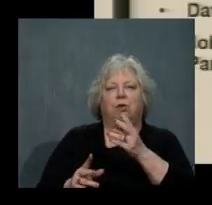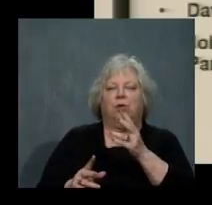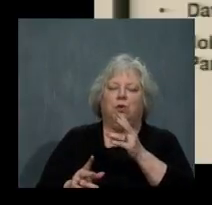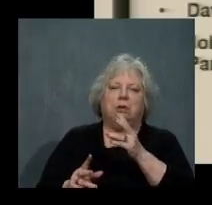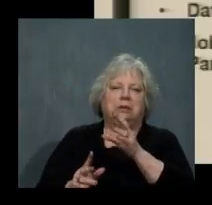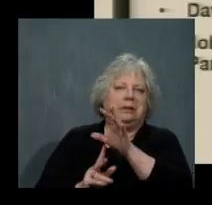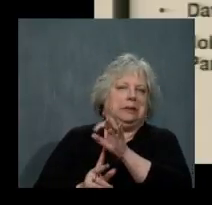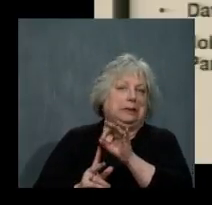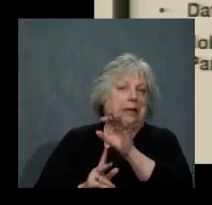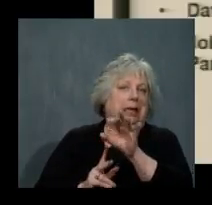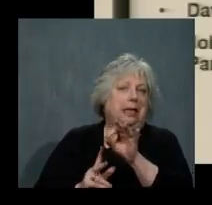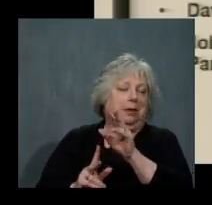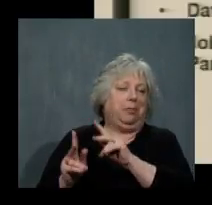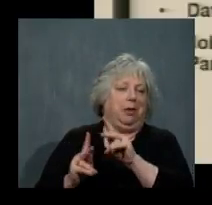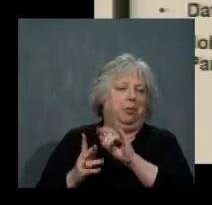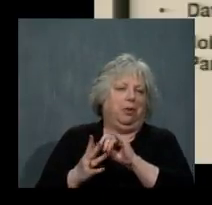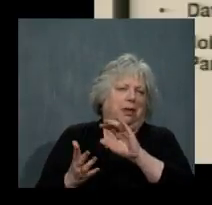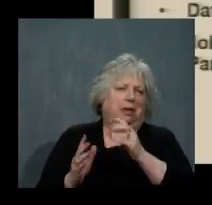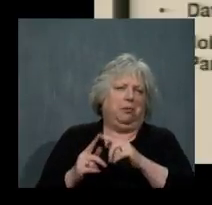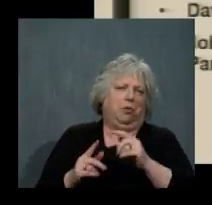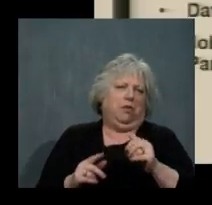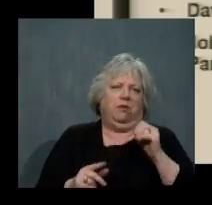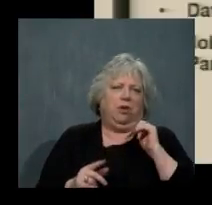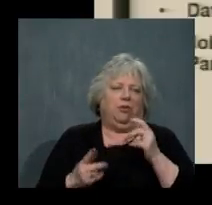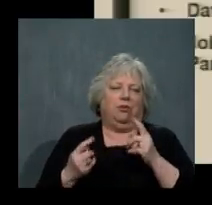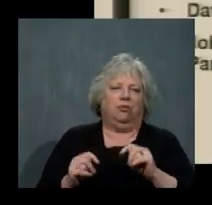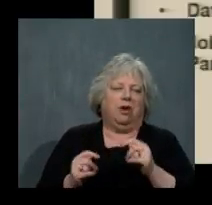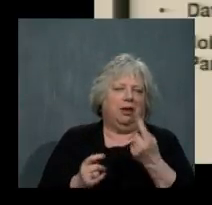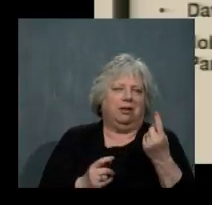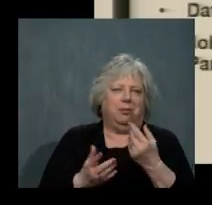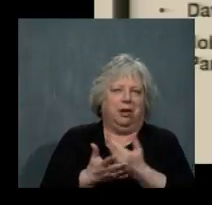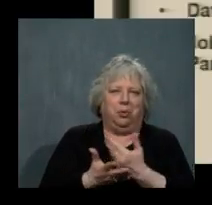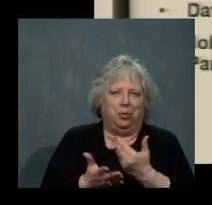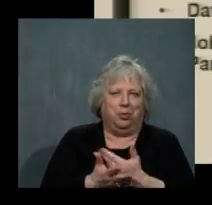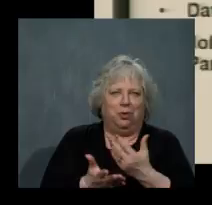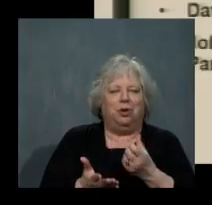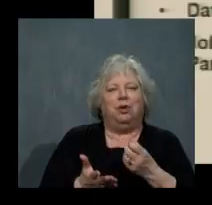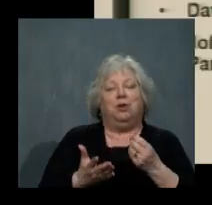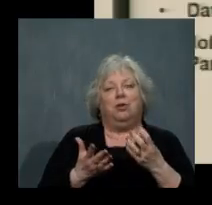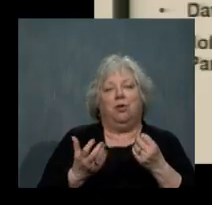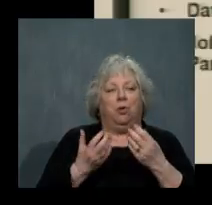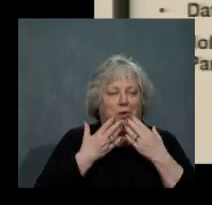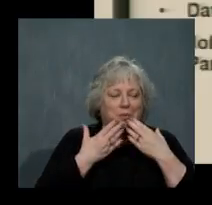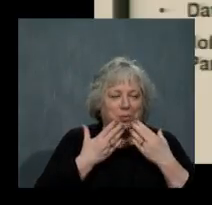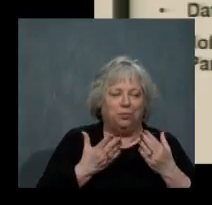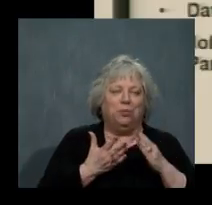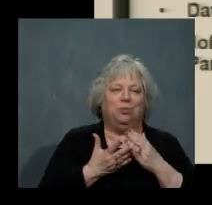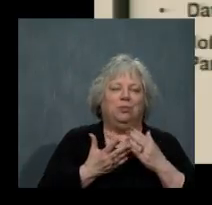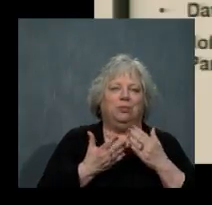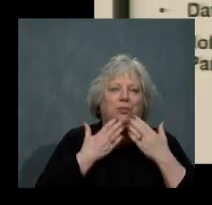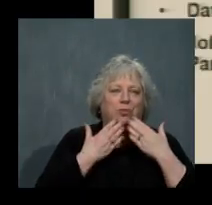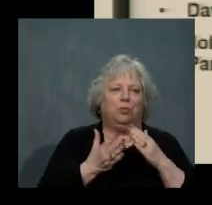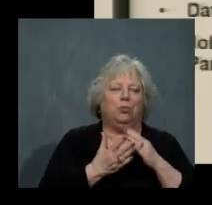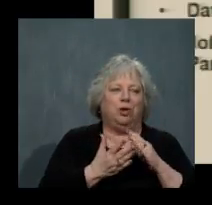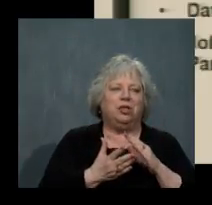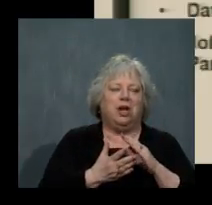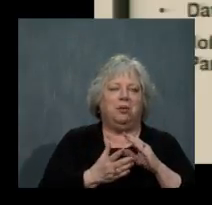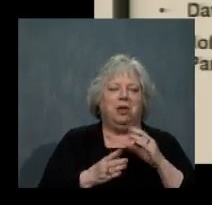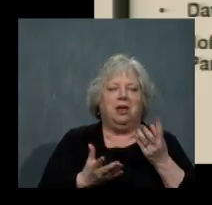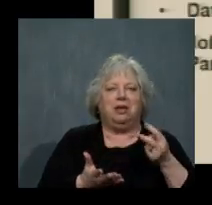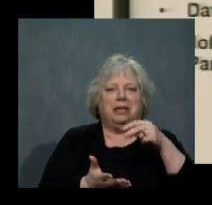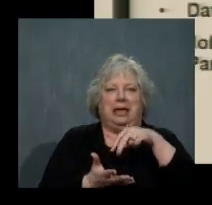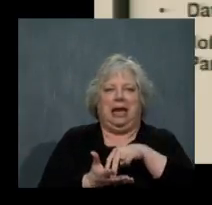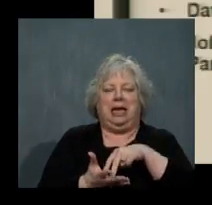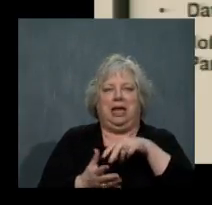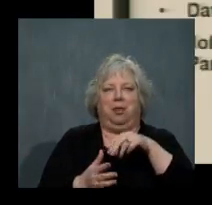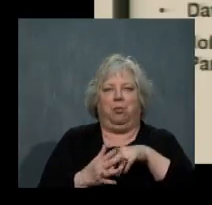people who seem to refuse to even try something new. So I want to appreciate them on standing up in the heat of the